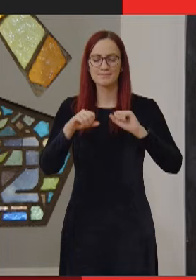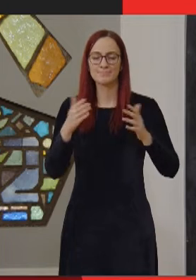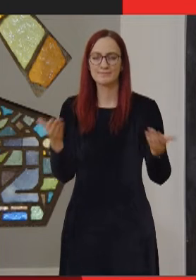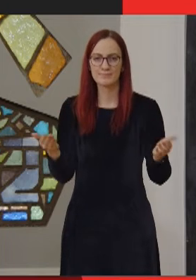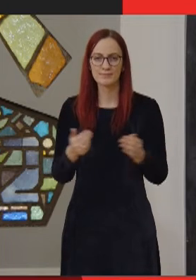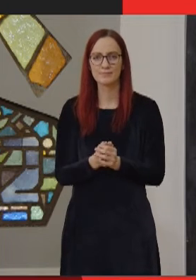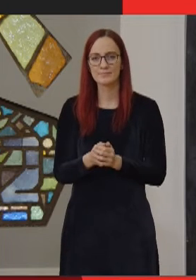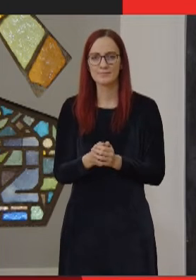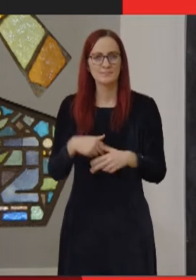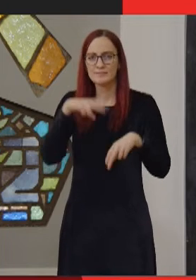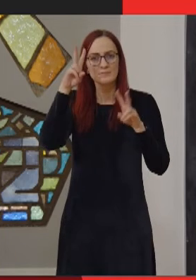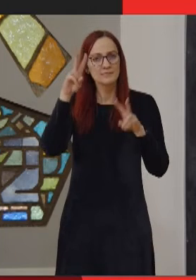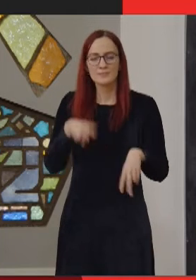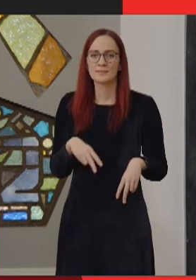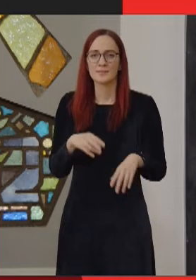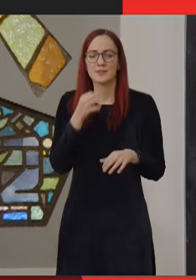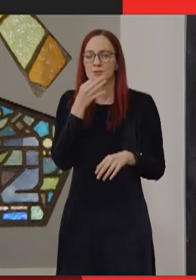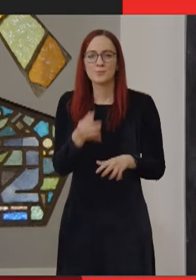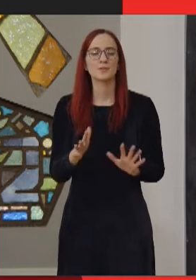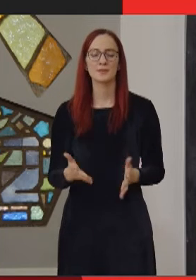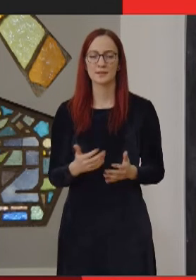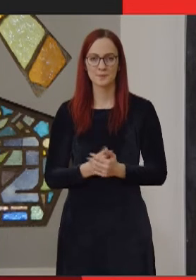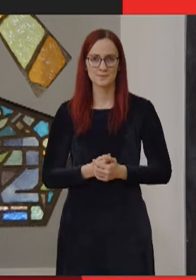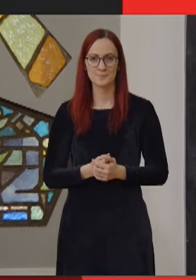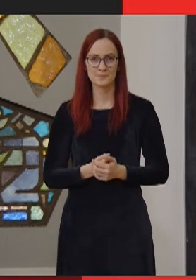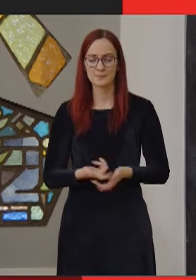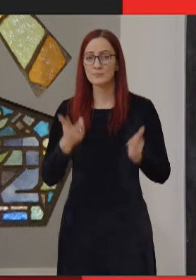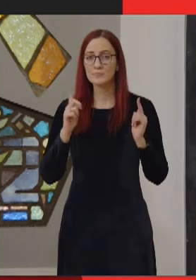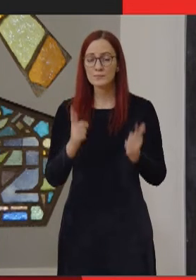and engage in some populistic arguments.